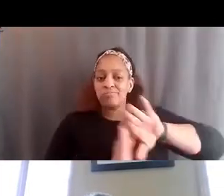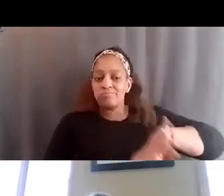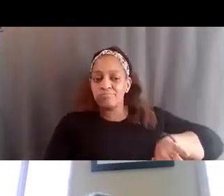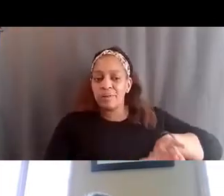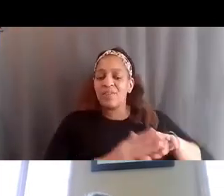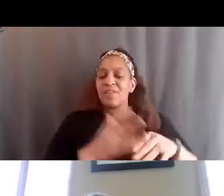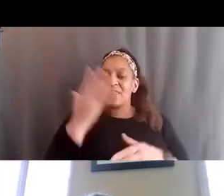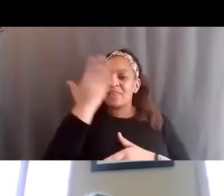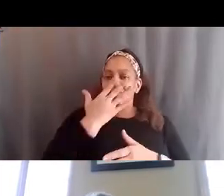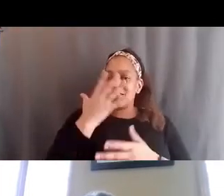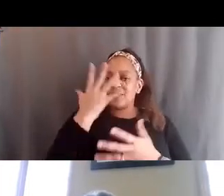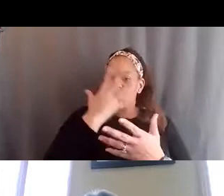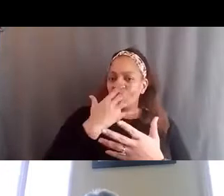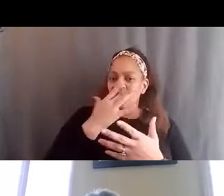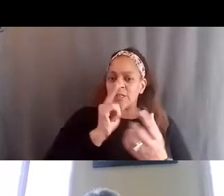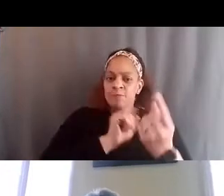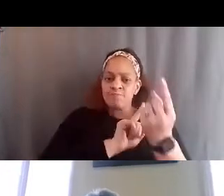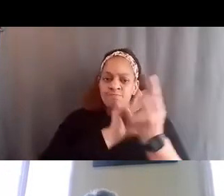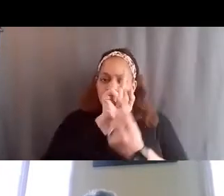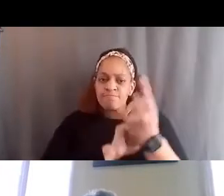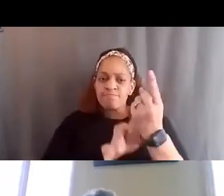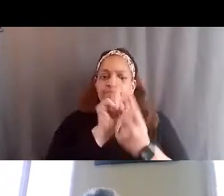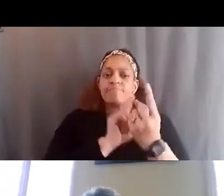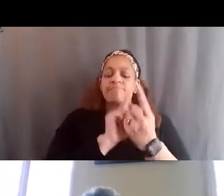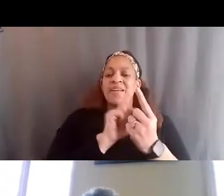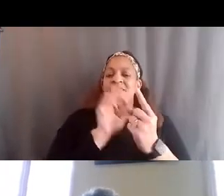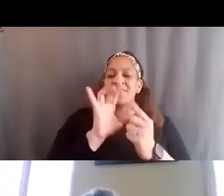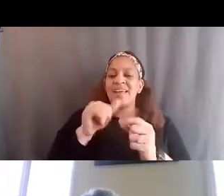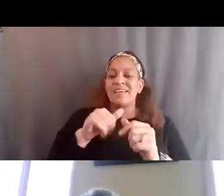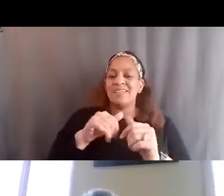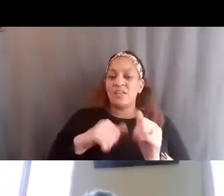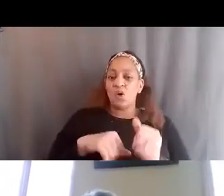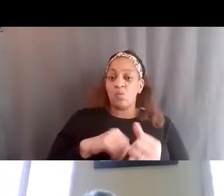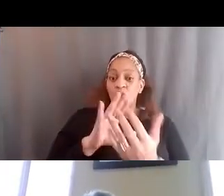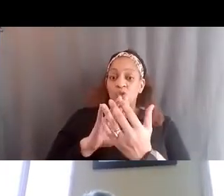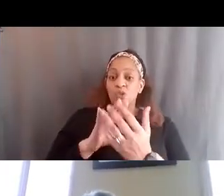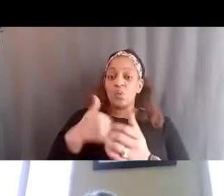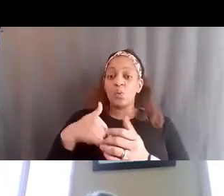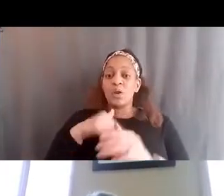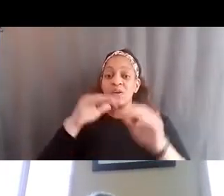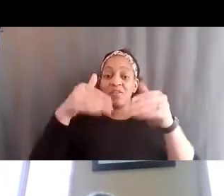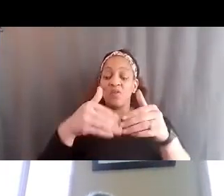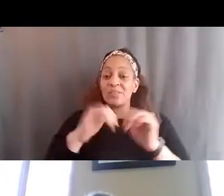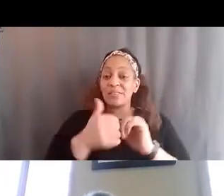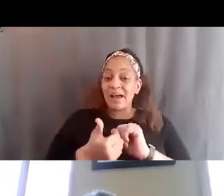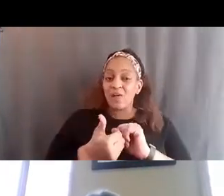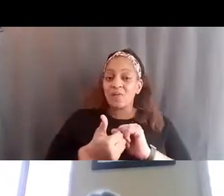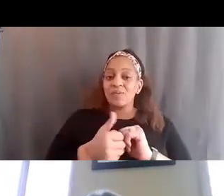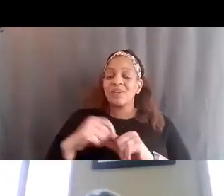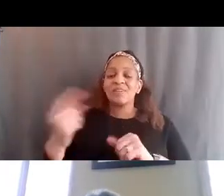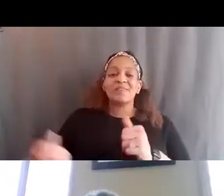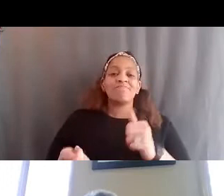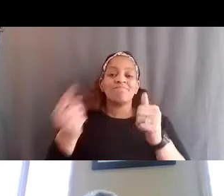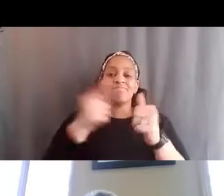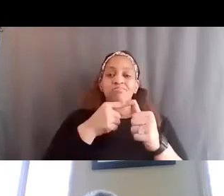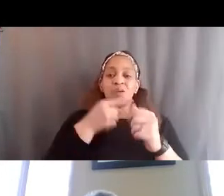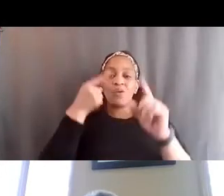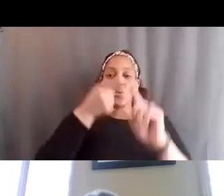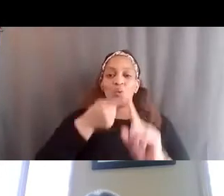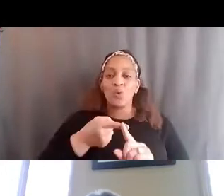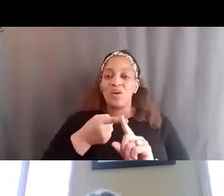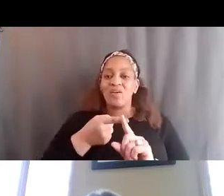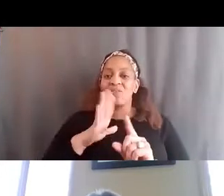face-to-face volume-driven service delivery. First, we can focus on one of the key goals of Hcbs, of home and